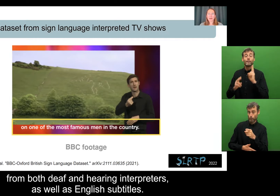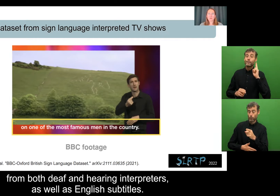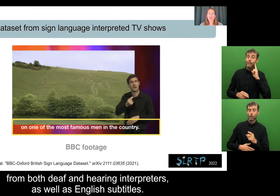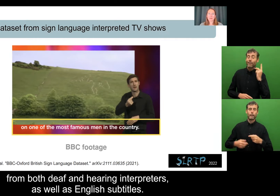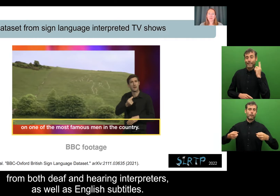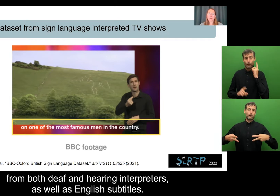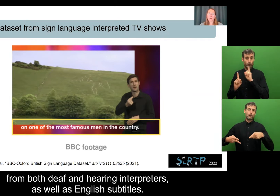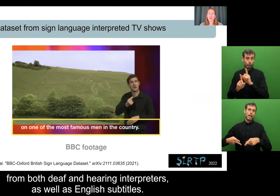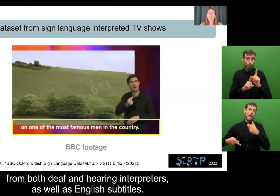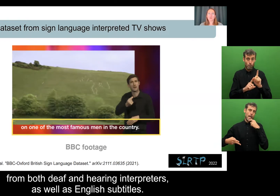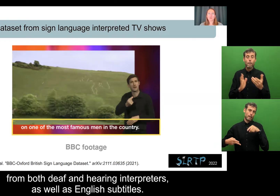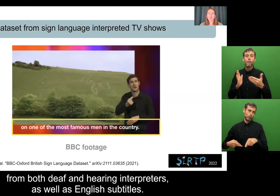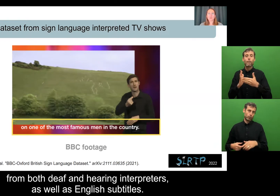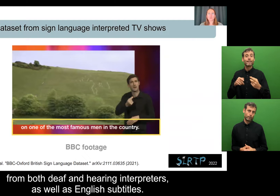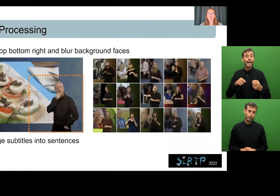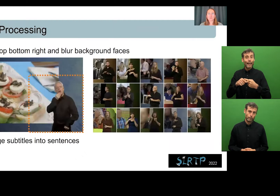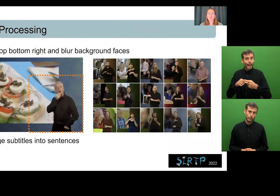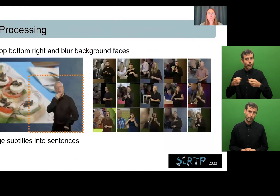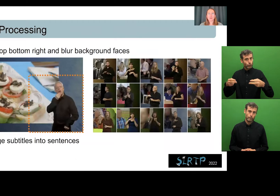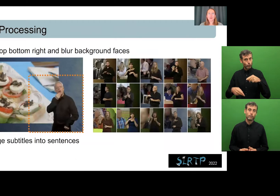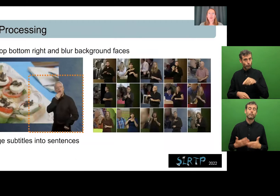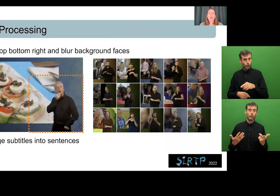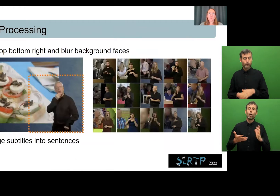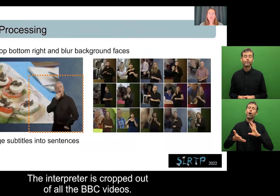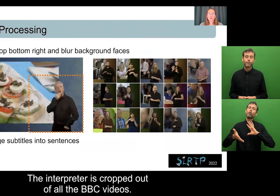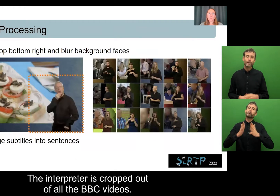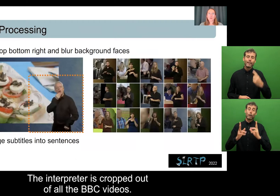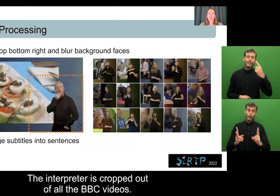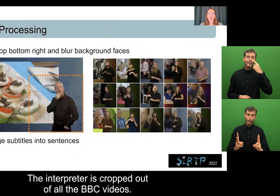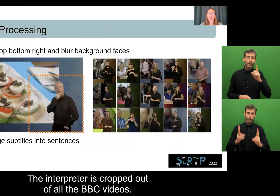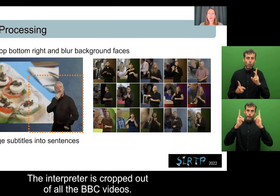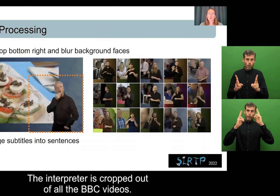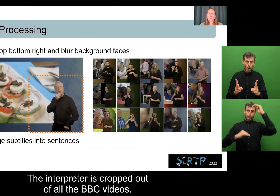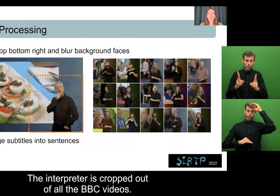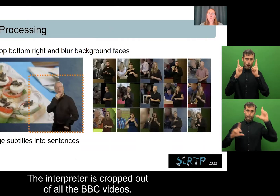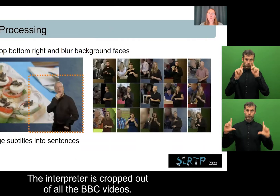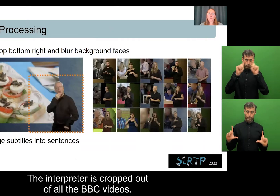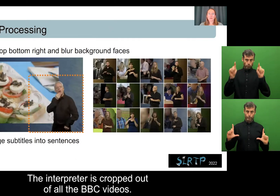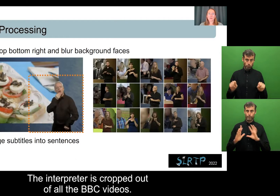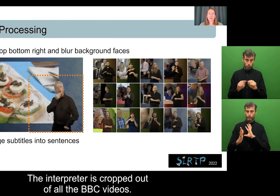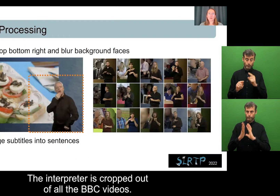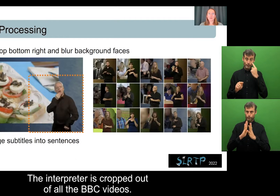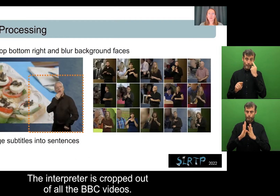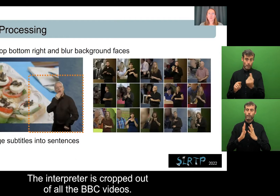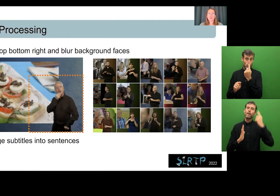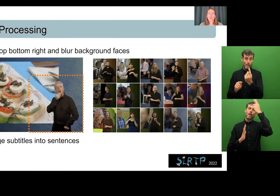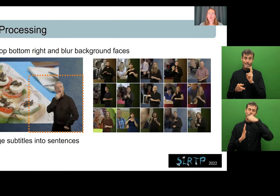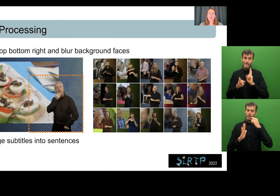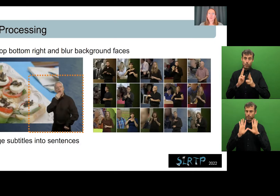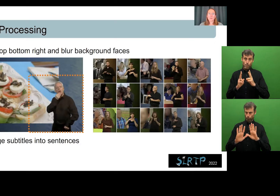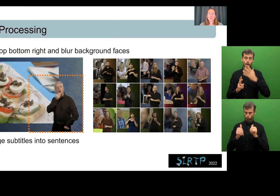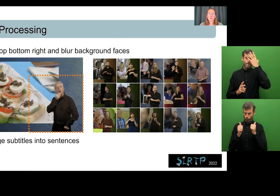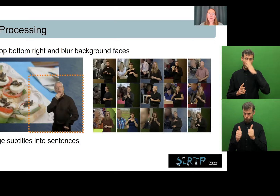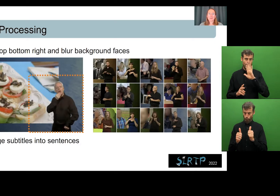interpreters, as well as English subtitles. The interpreter is cropped out of all of the BBC videos.